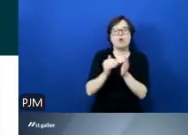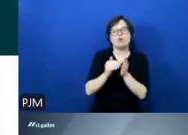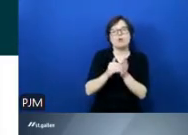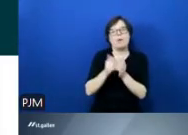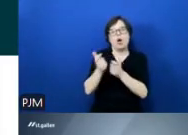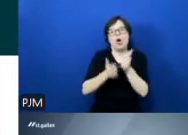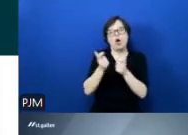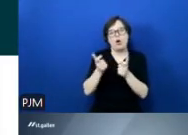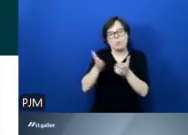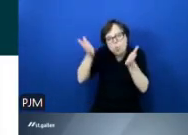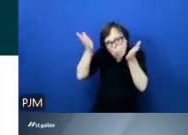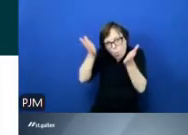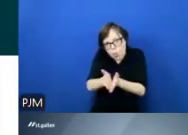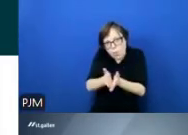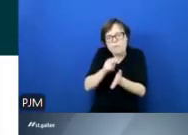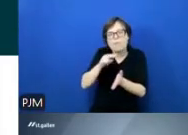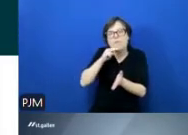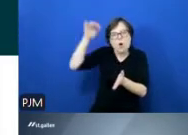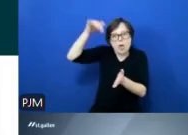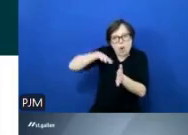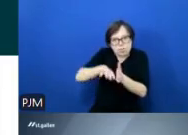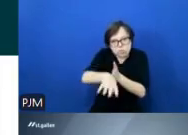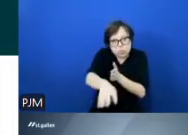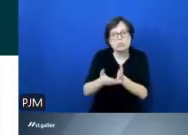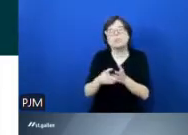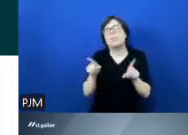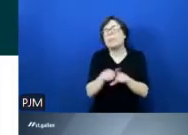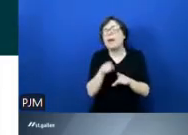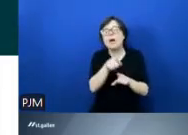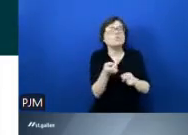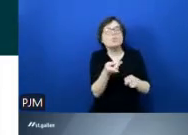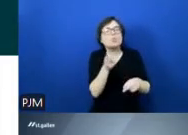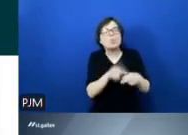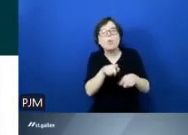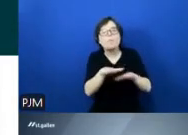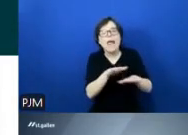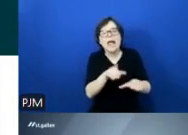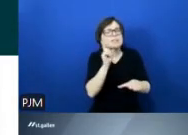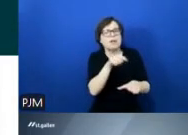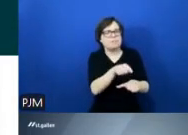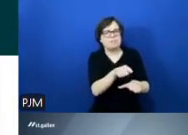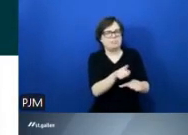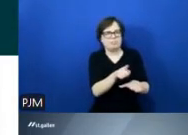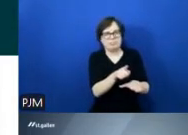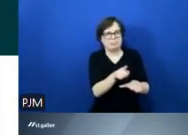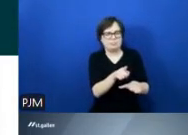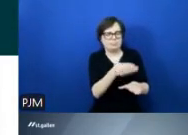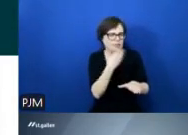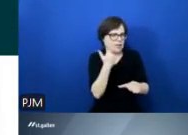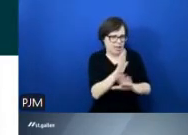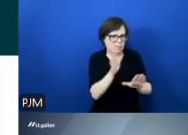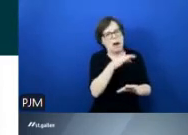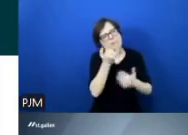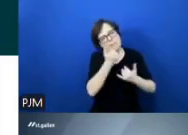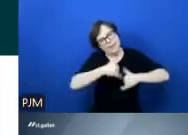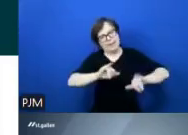where we have to build ditches, infiltration ditches, where it makes sense, and also where are the places where there is no use of